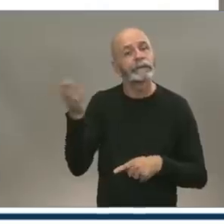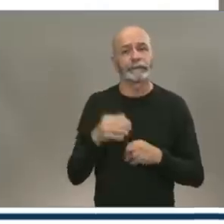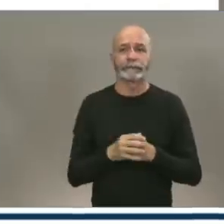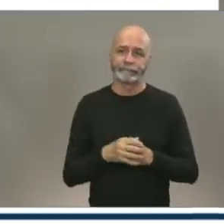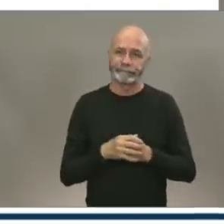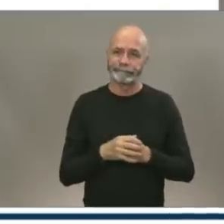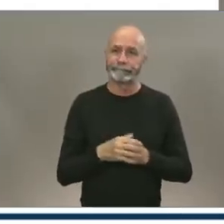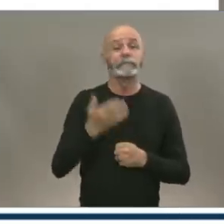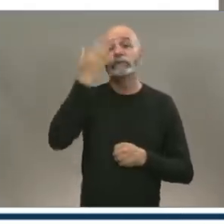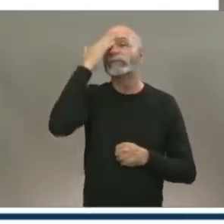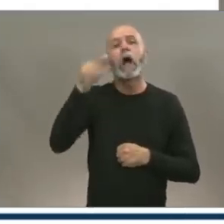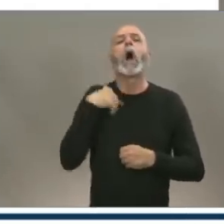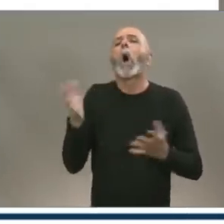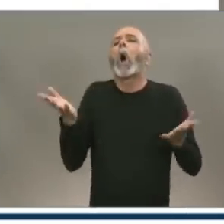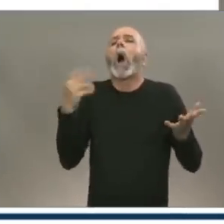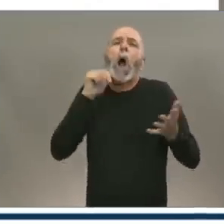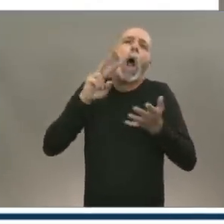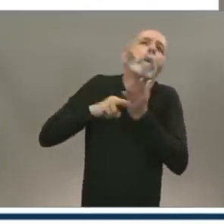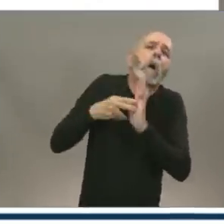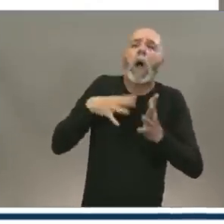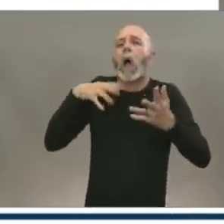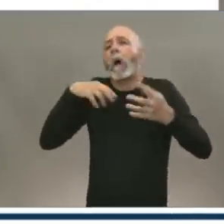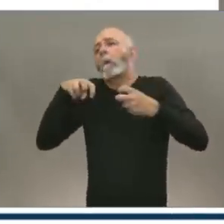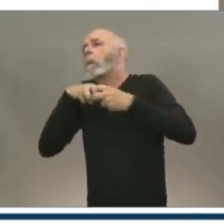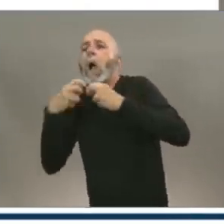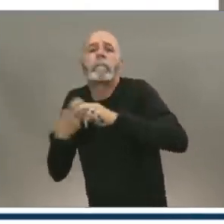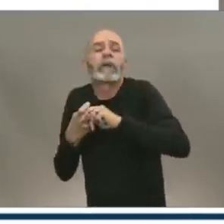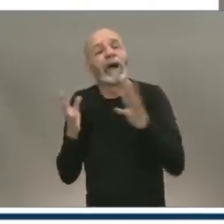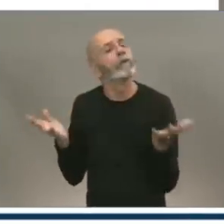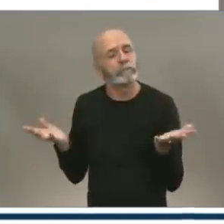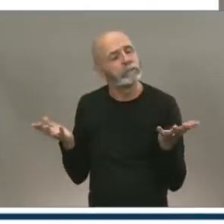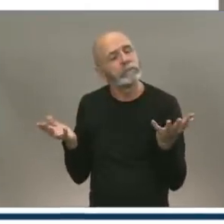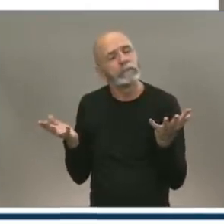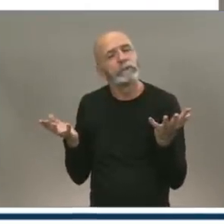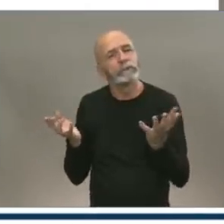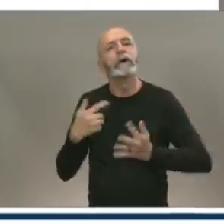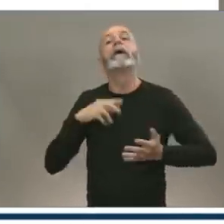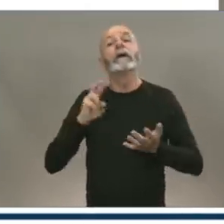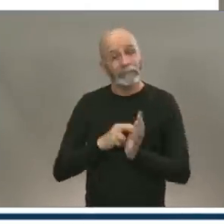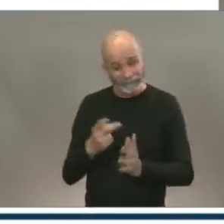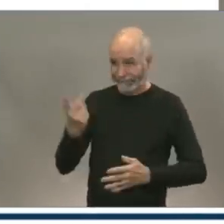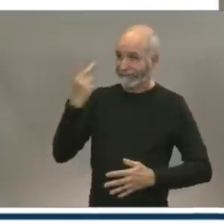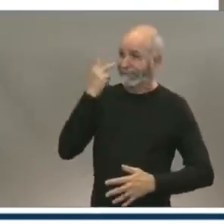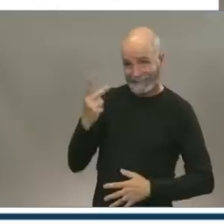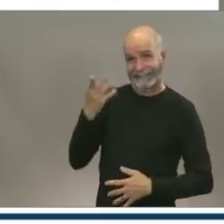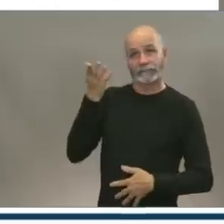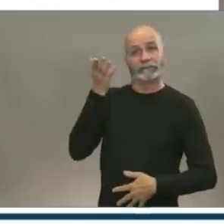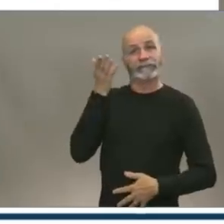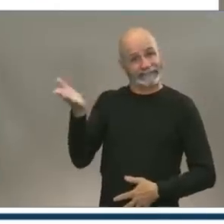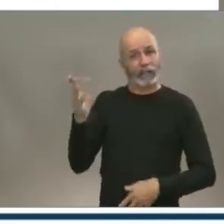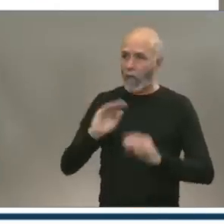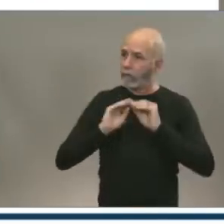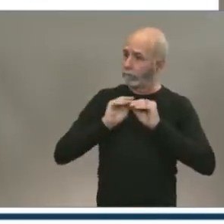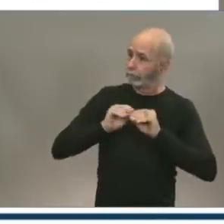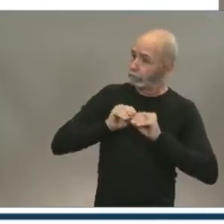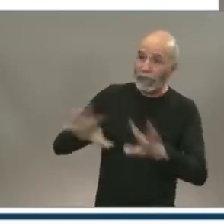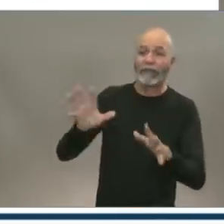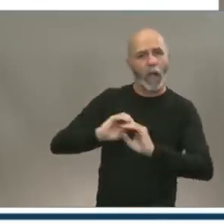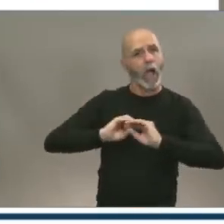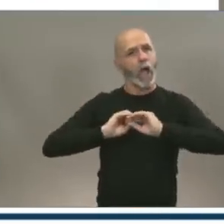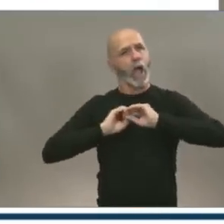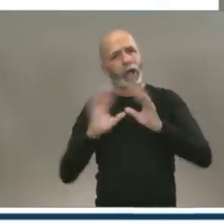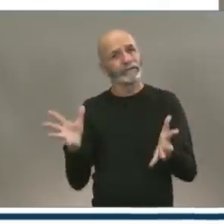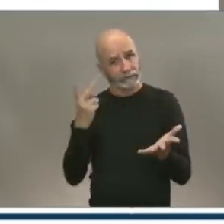for this to happen, but if we give COVID-19 a chance to spread, it will, and as we know, it can be